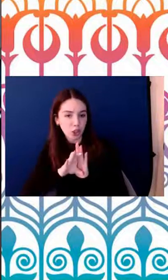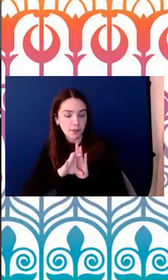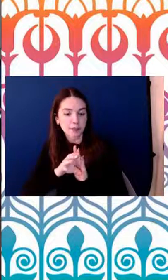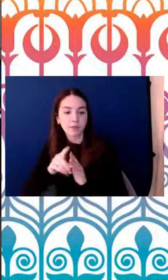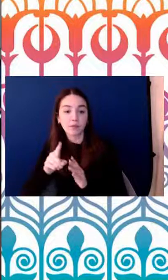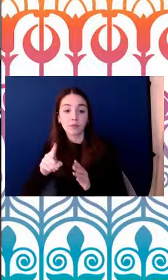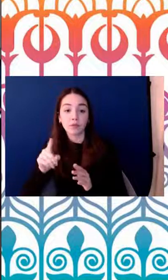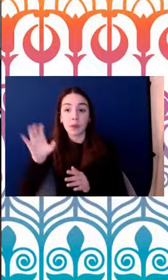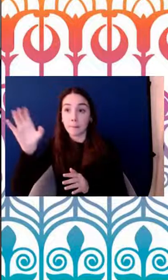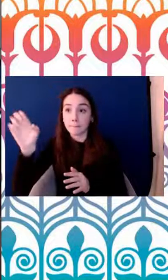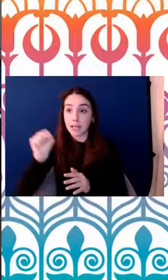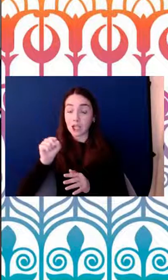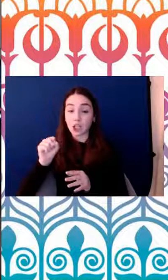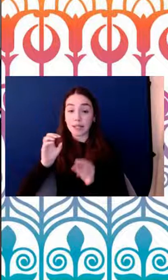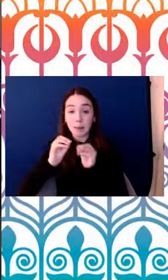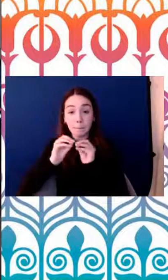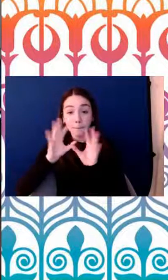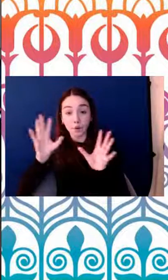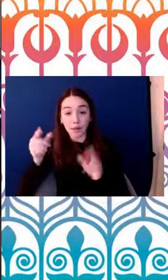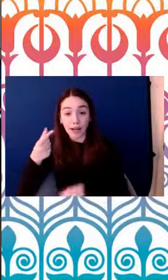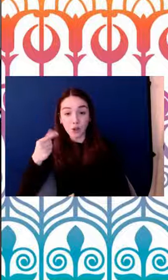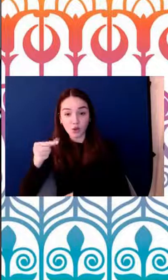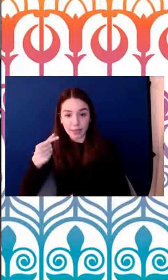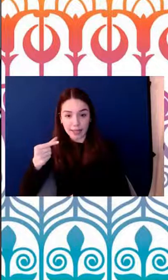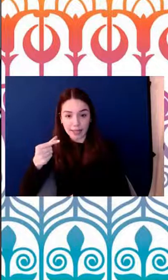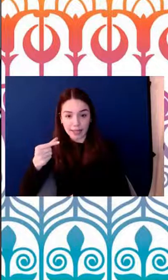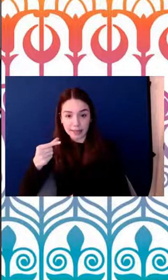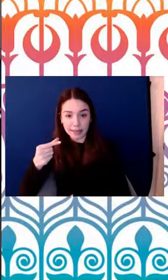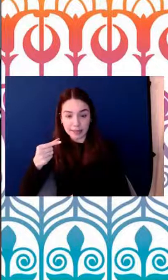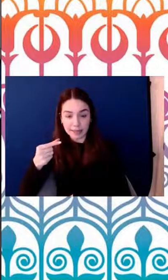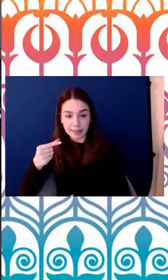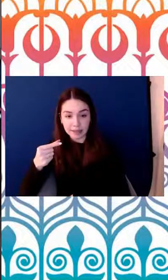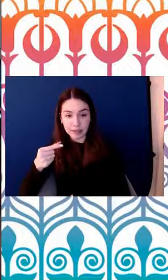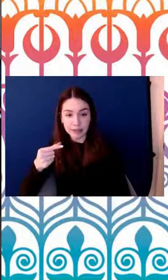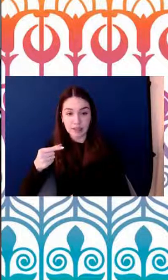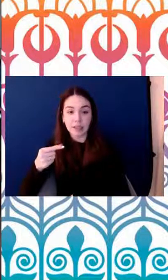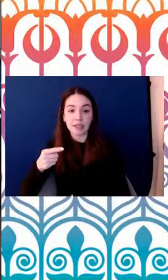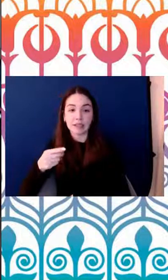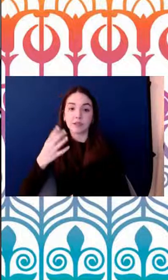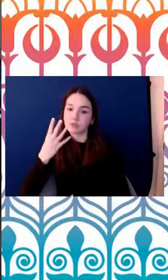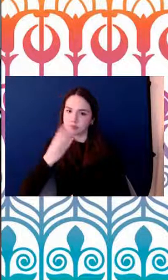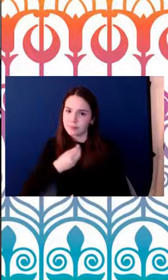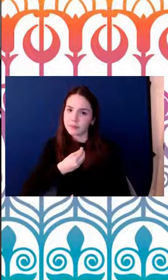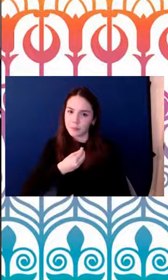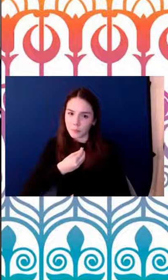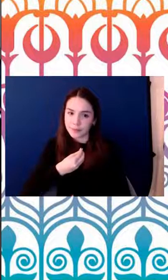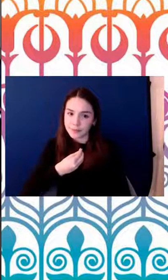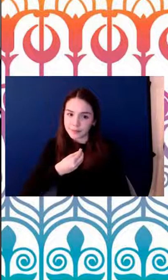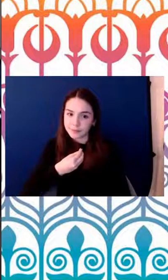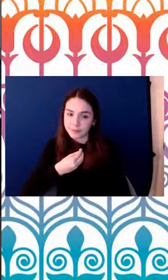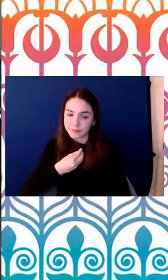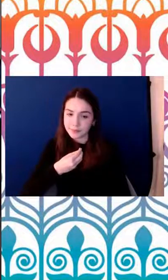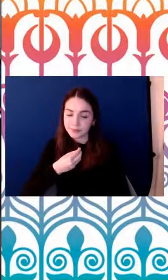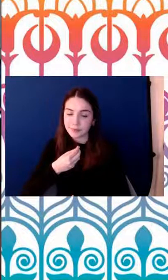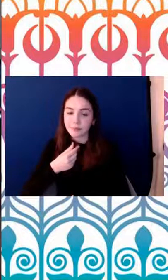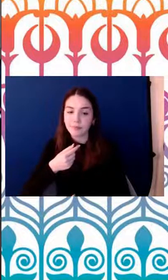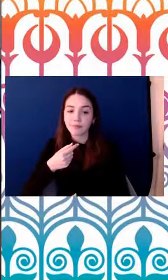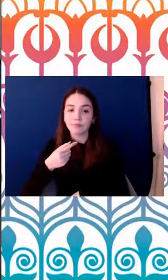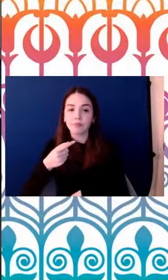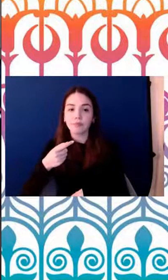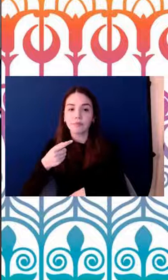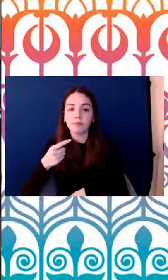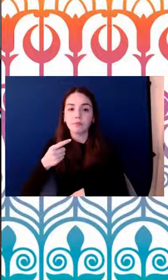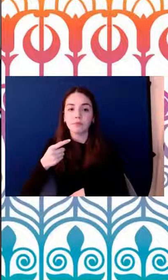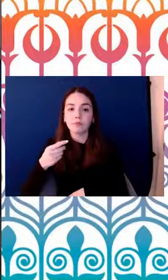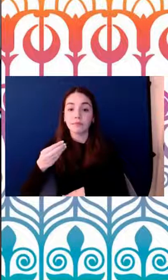bright green like this. So it's very, very green, and it's really pretty. Then you don't eat it right